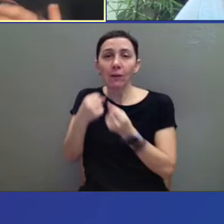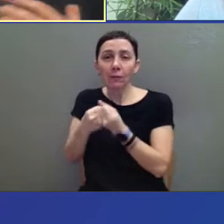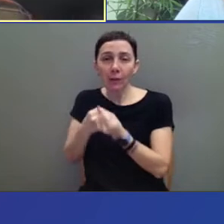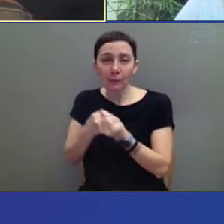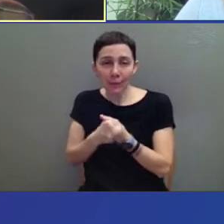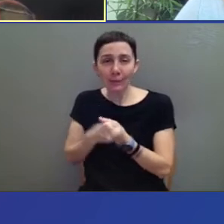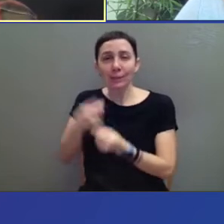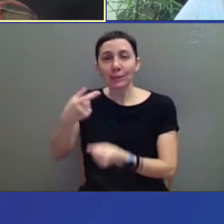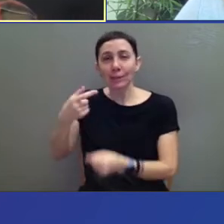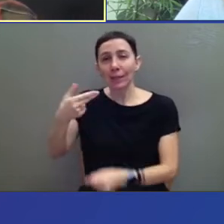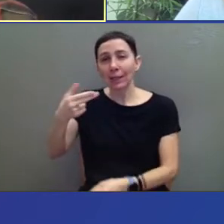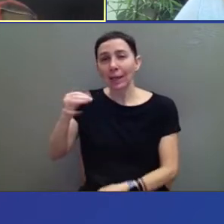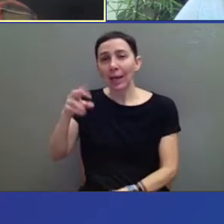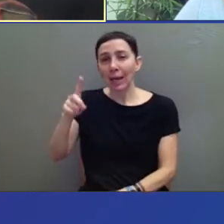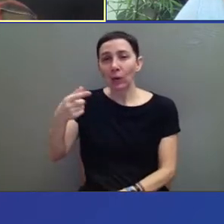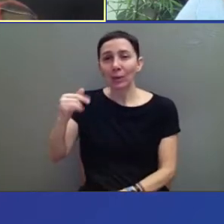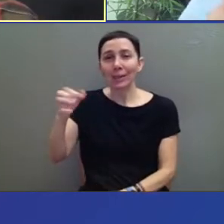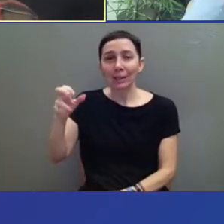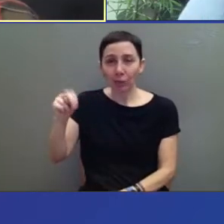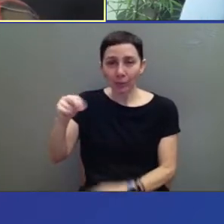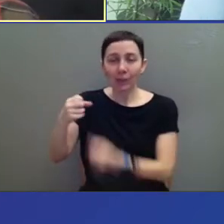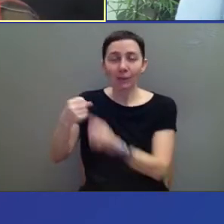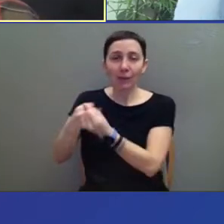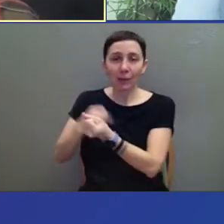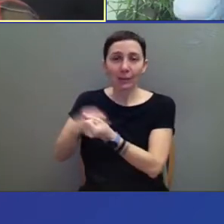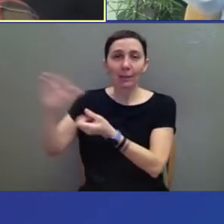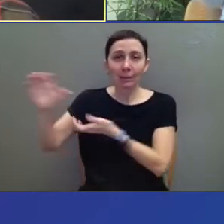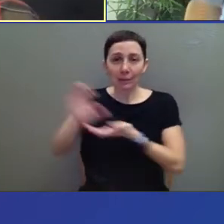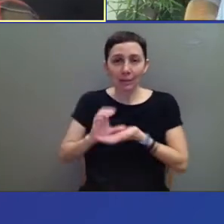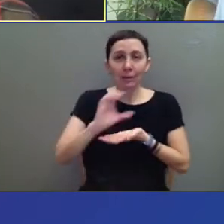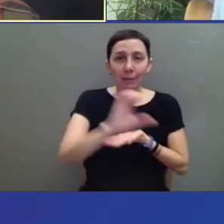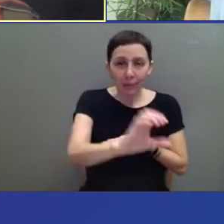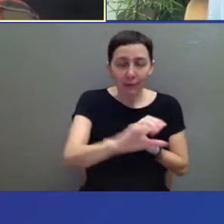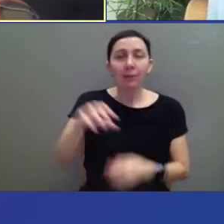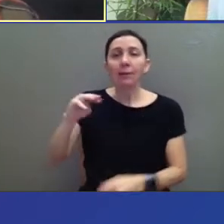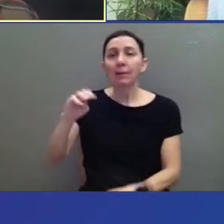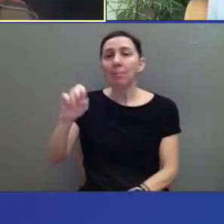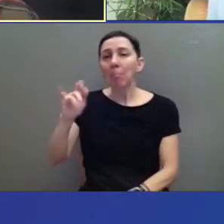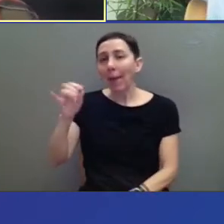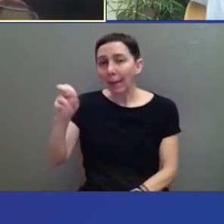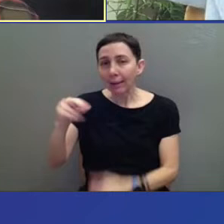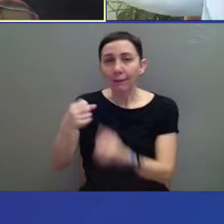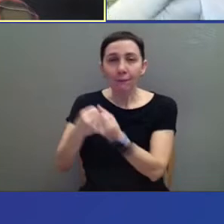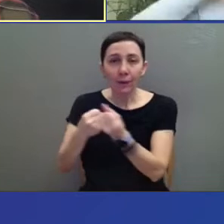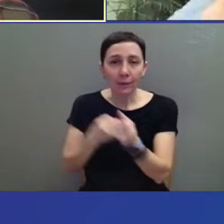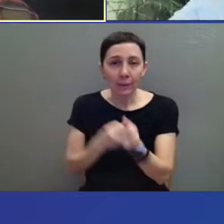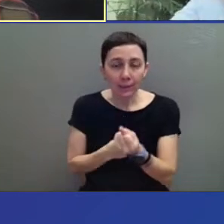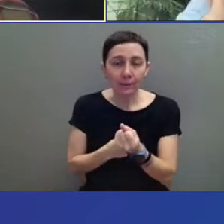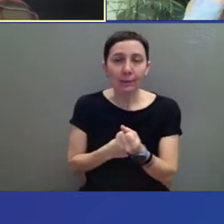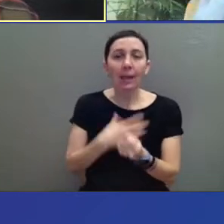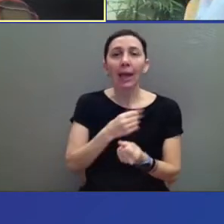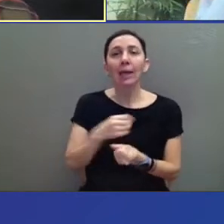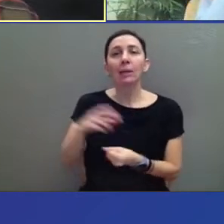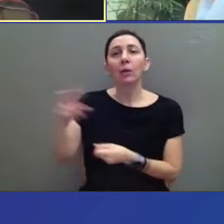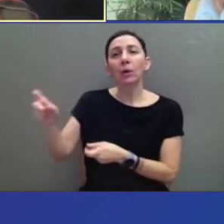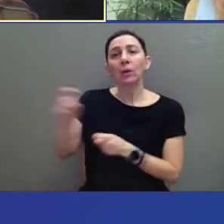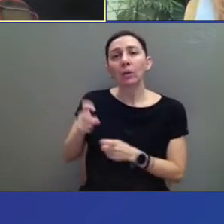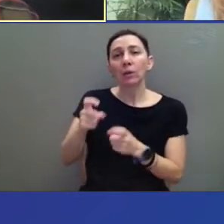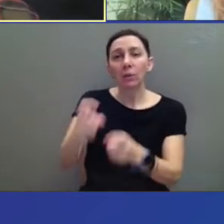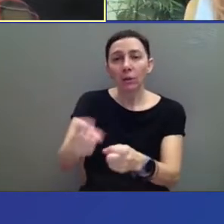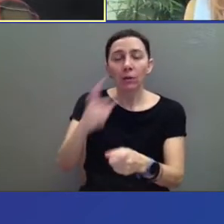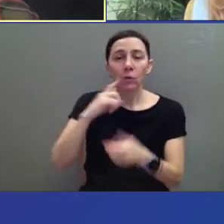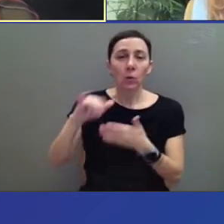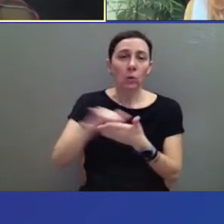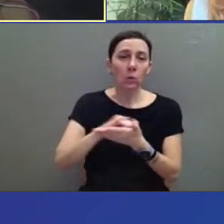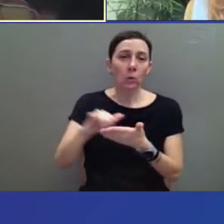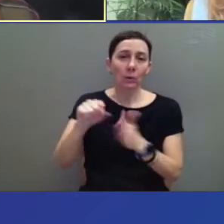Foundation. So glad to have Anna in this room today, and the Mellon Foundation. And then we also regrant for the New York State Council